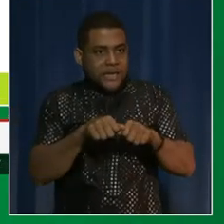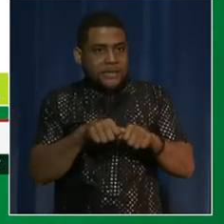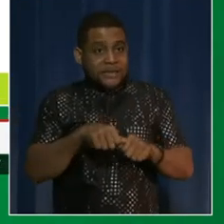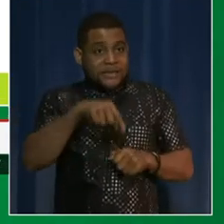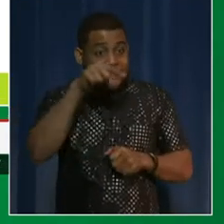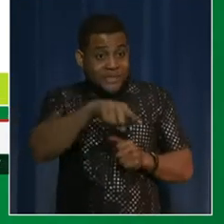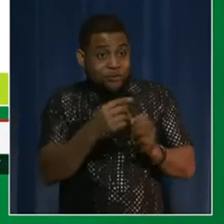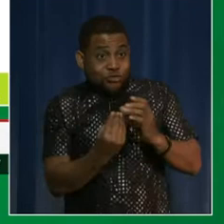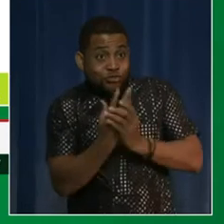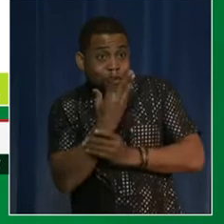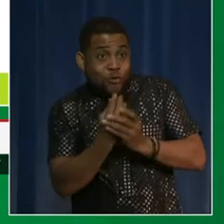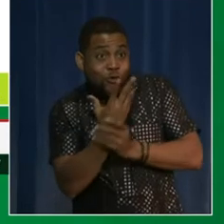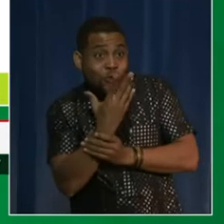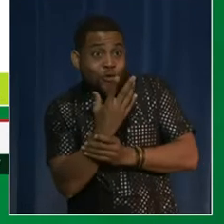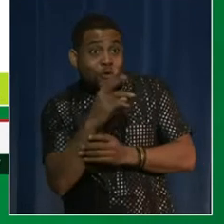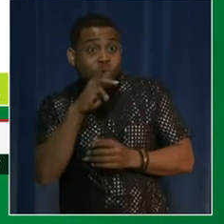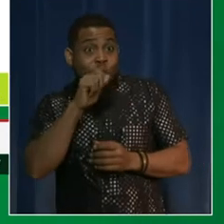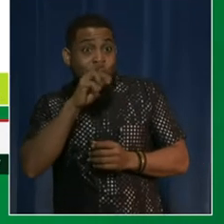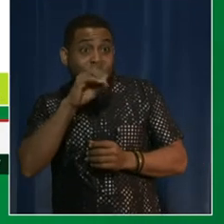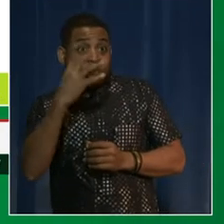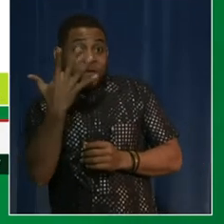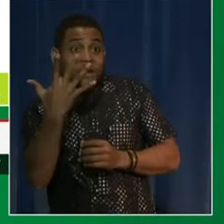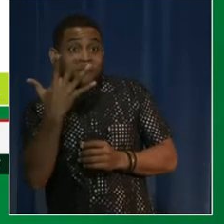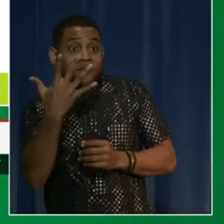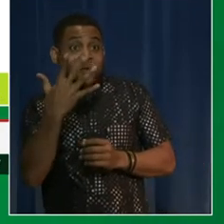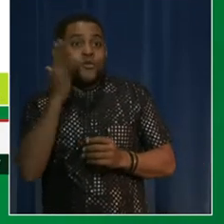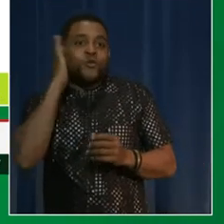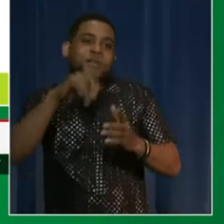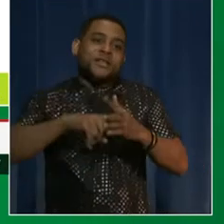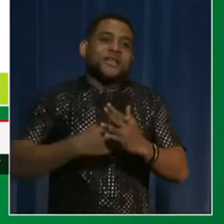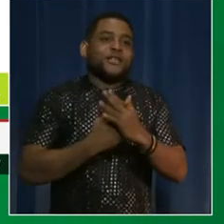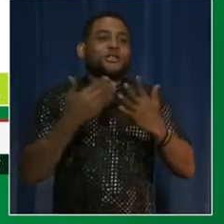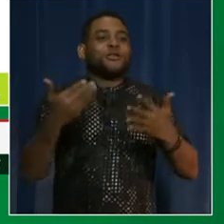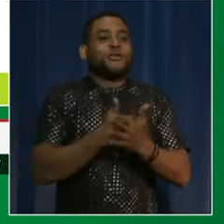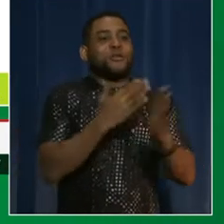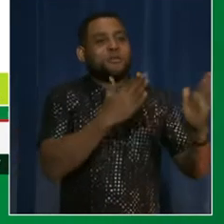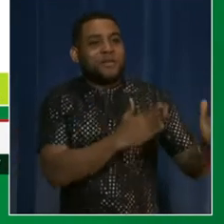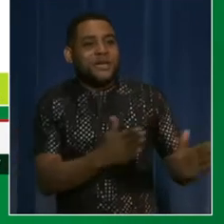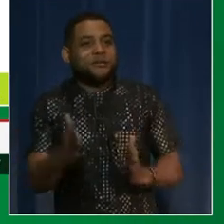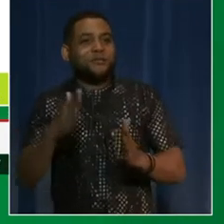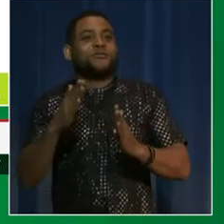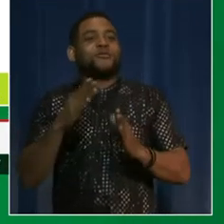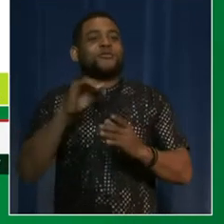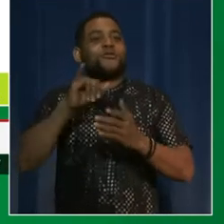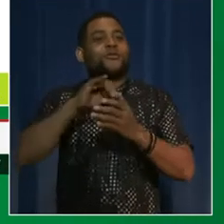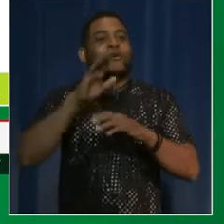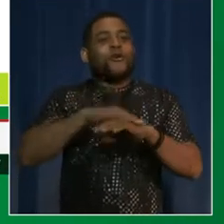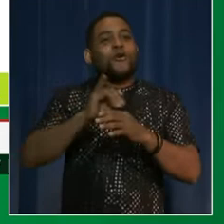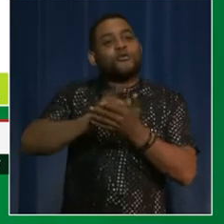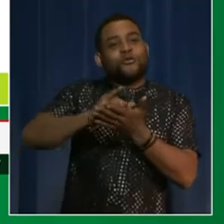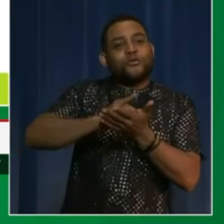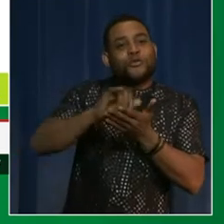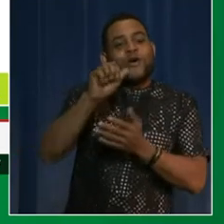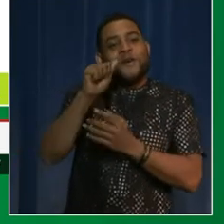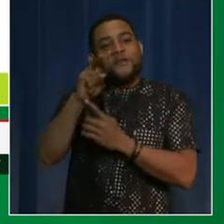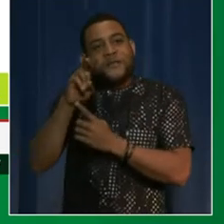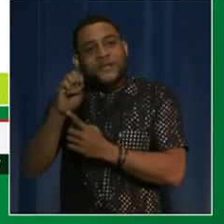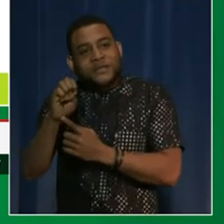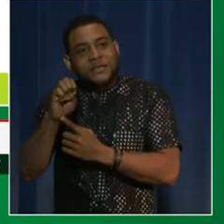going to launch a series of planning efforts along New York Avenue Northeast and in Ivy City to promote equitable